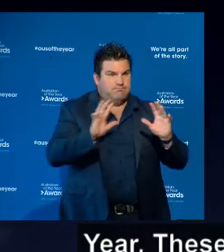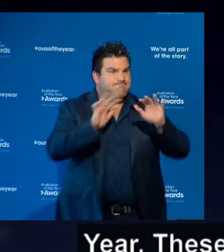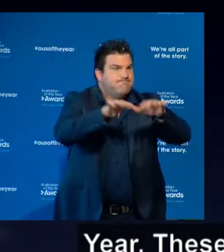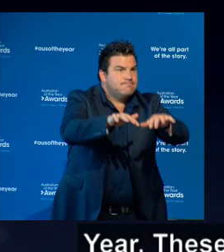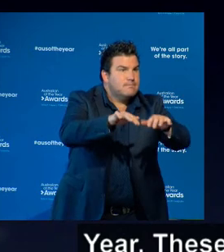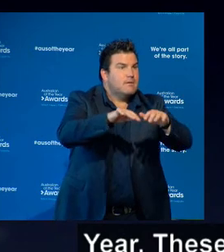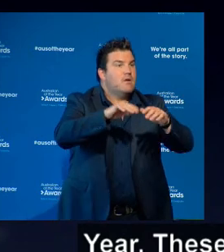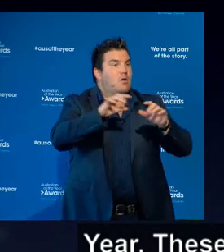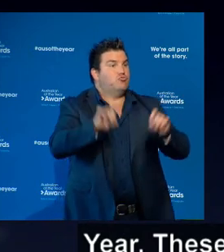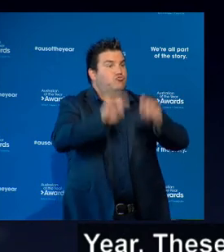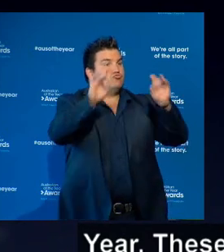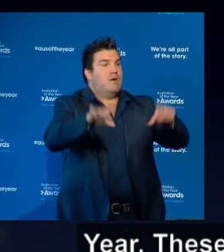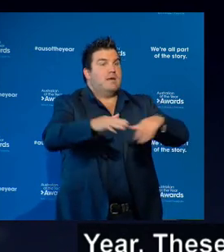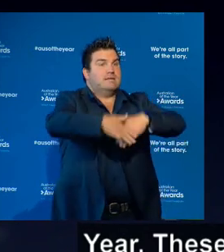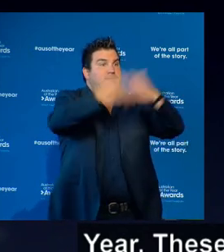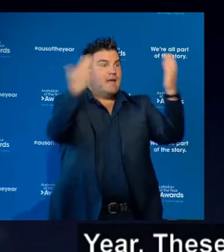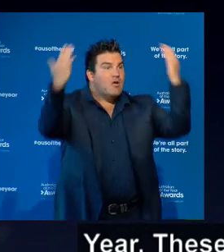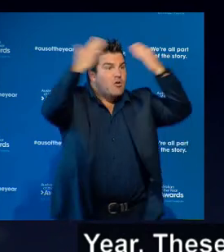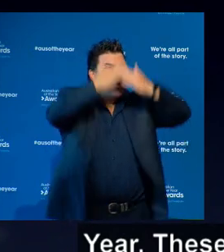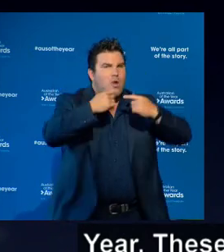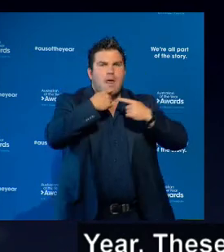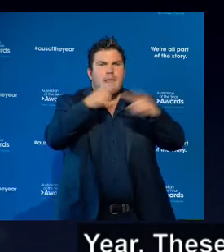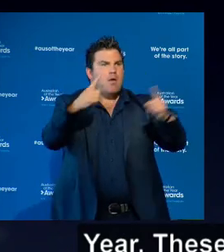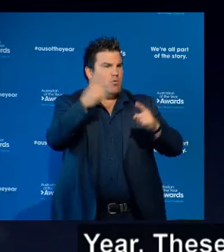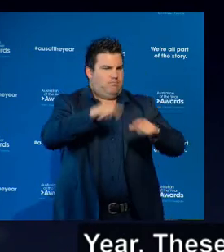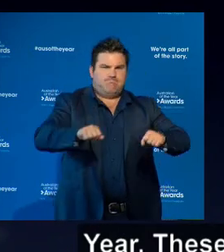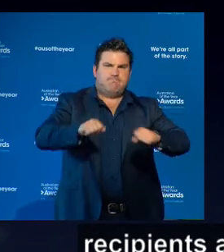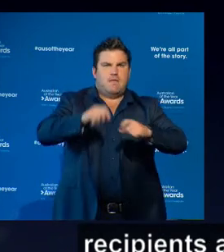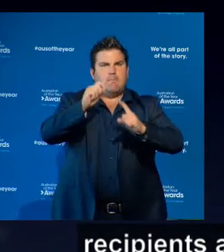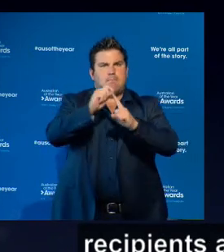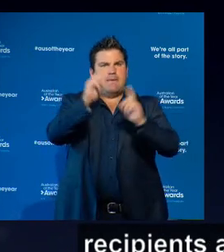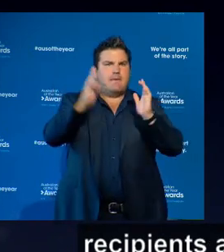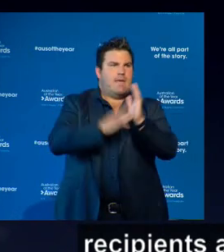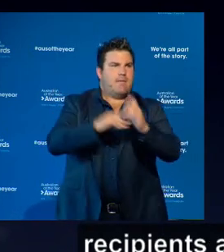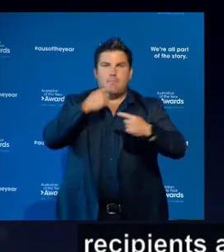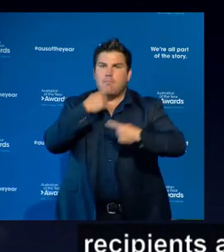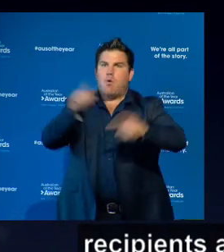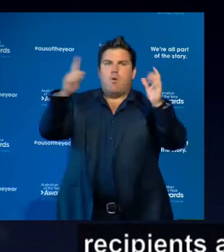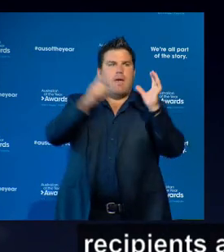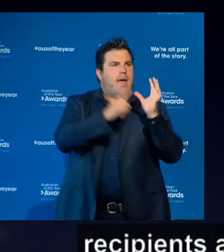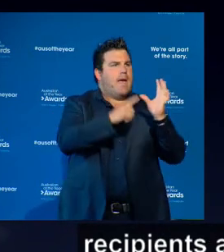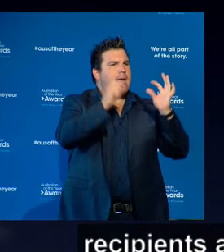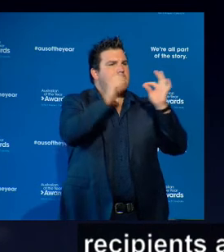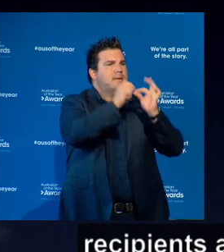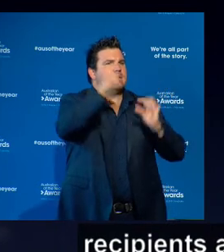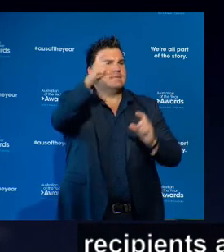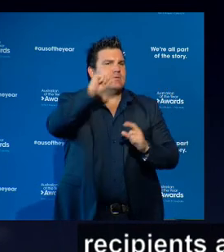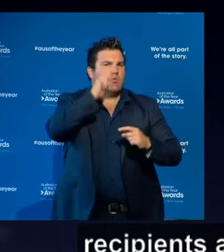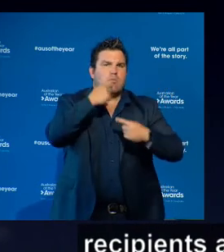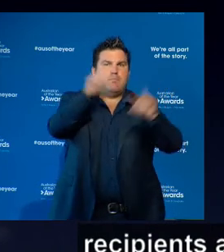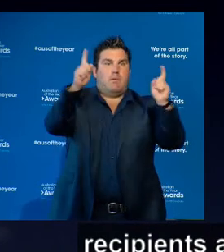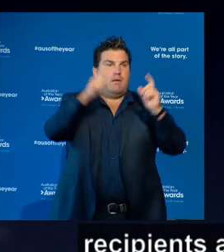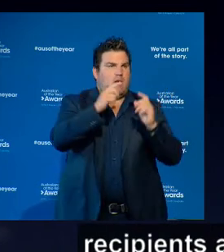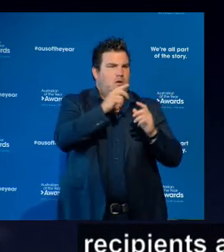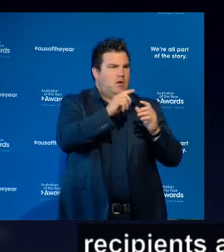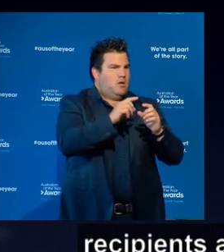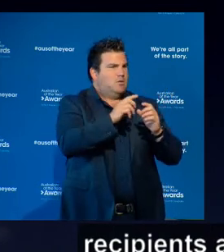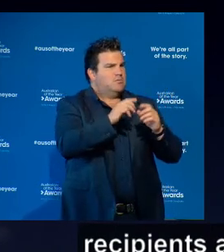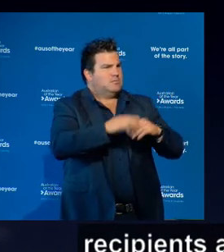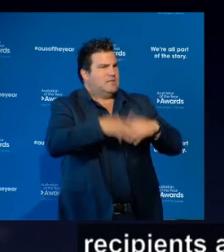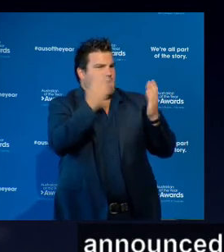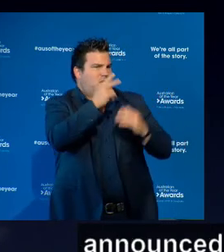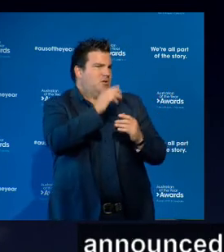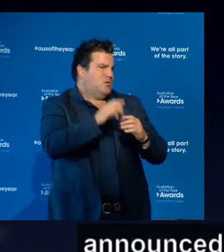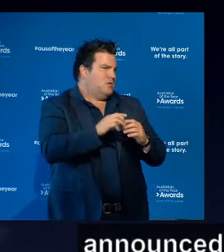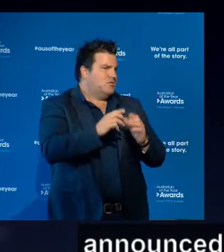eve of Australia Day, announced by the Prime Minister and broadcast live on ABC TV and iView. Whatever the